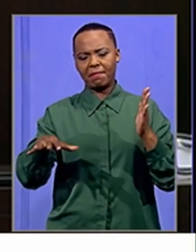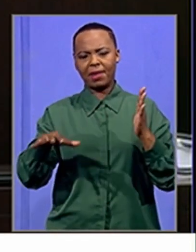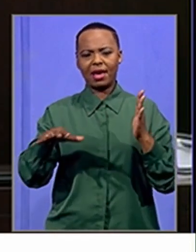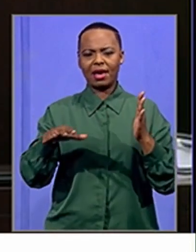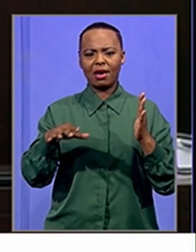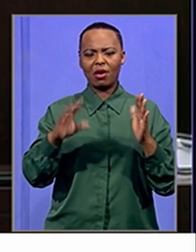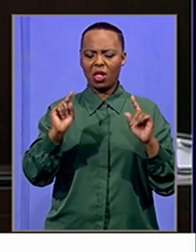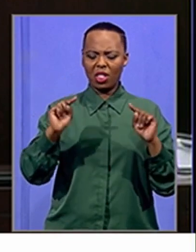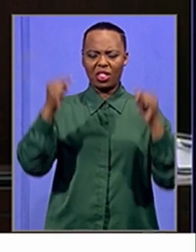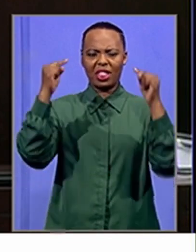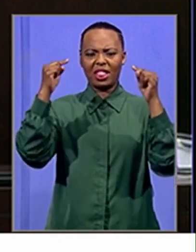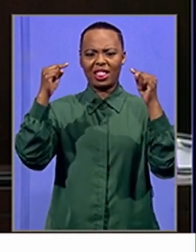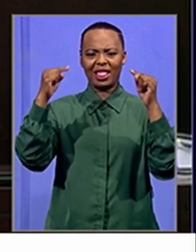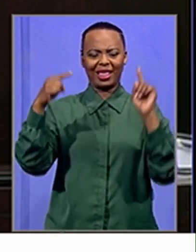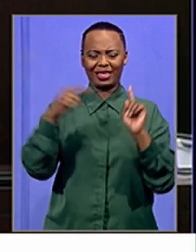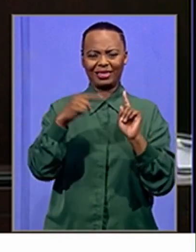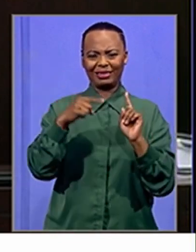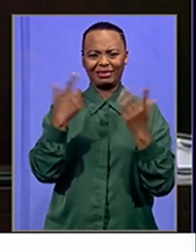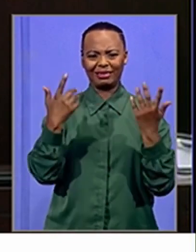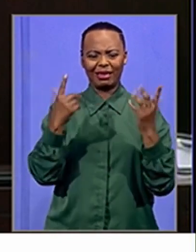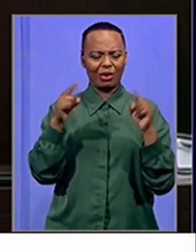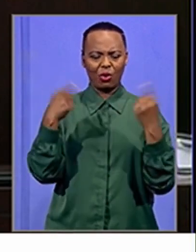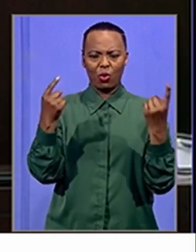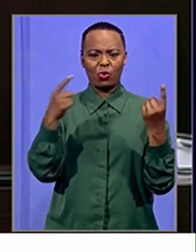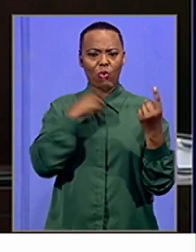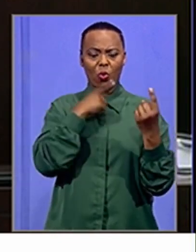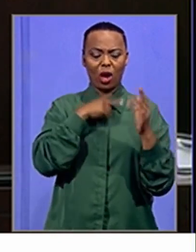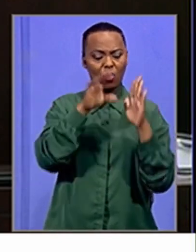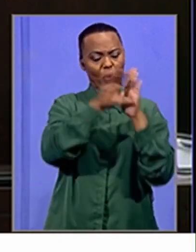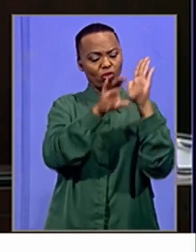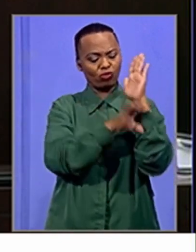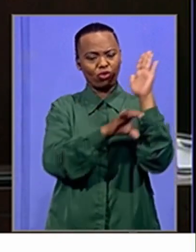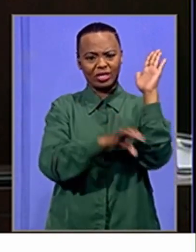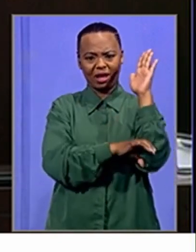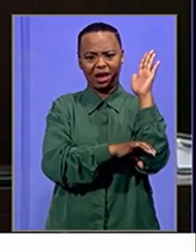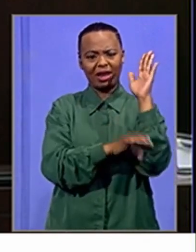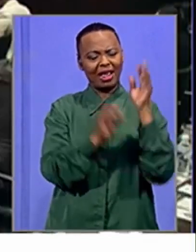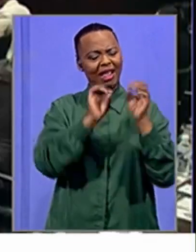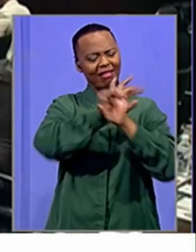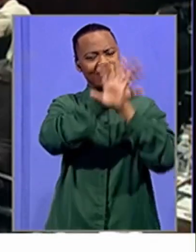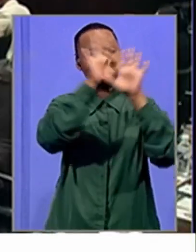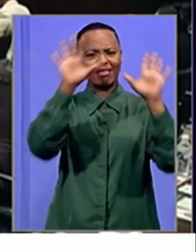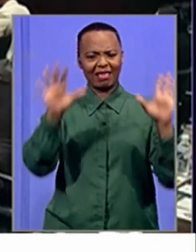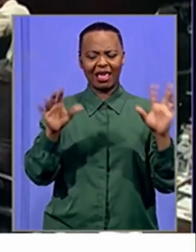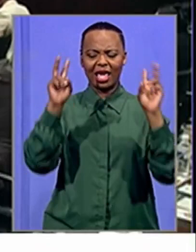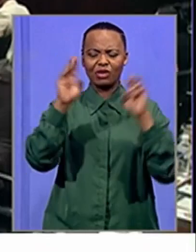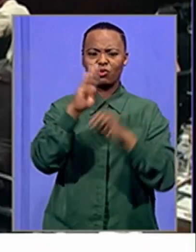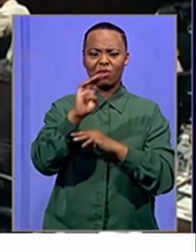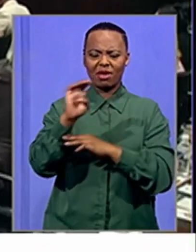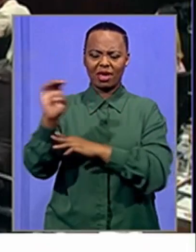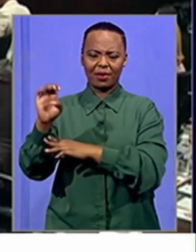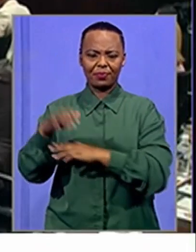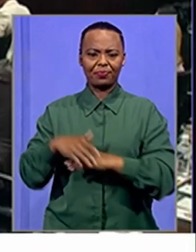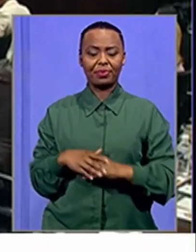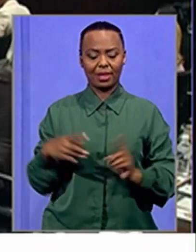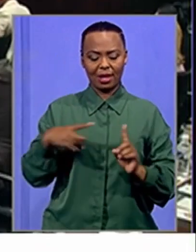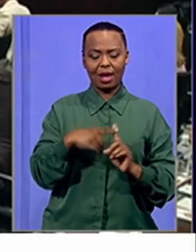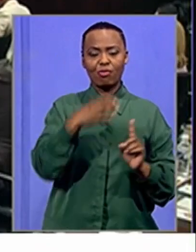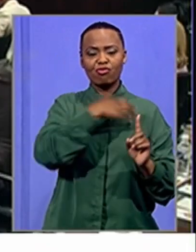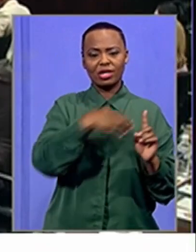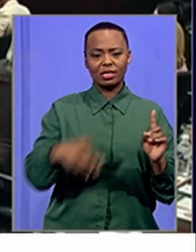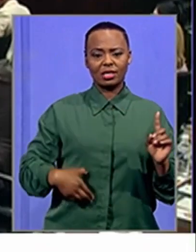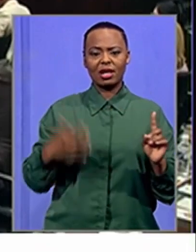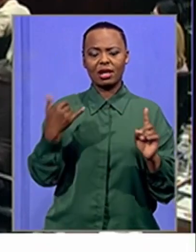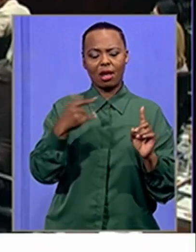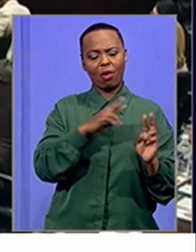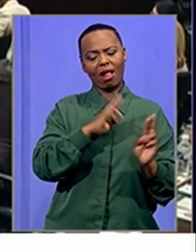dispute the fact that the constitution is very clear. Mopresidente o boetsa botswa ka